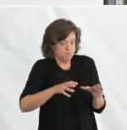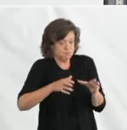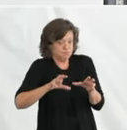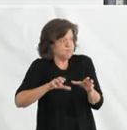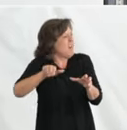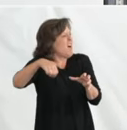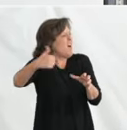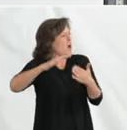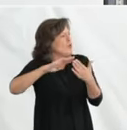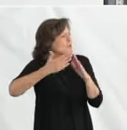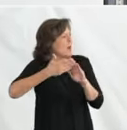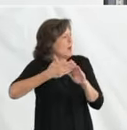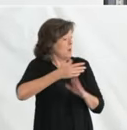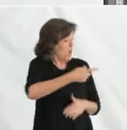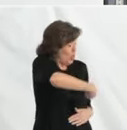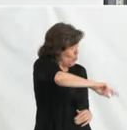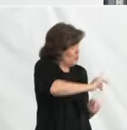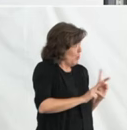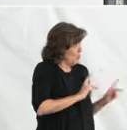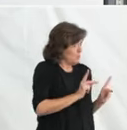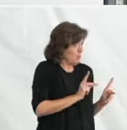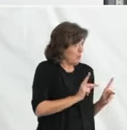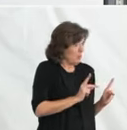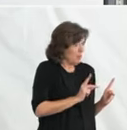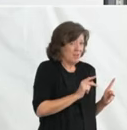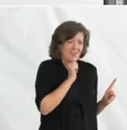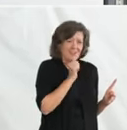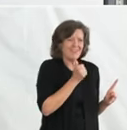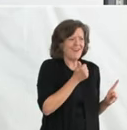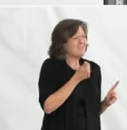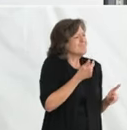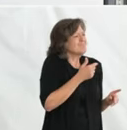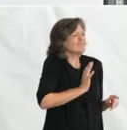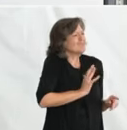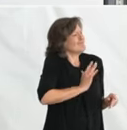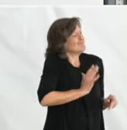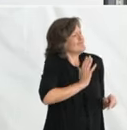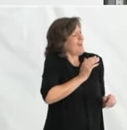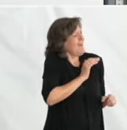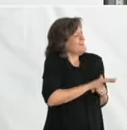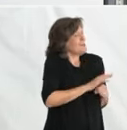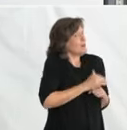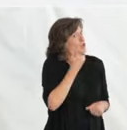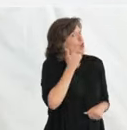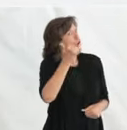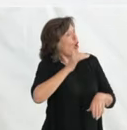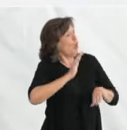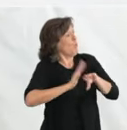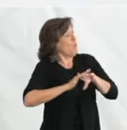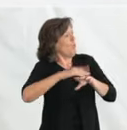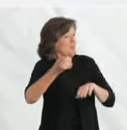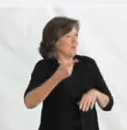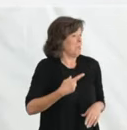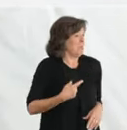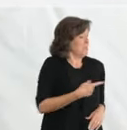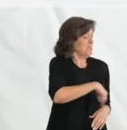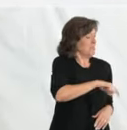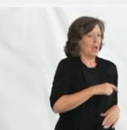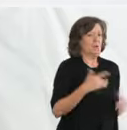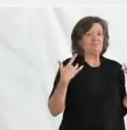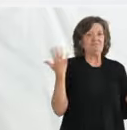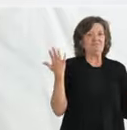phone and call the people on the other side of town. Hey, just thought you might like to know, the blob is